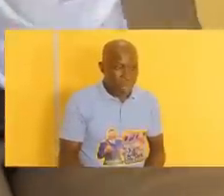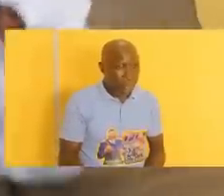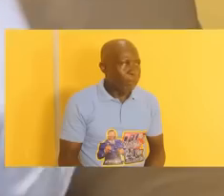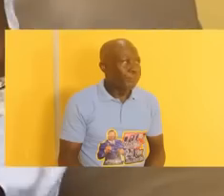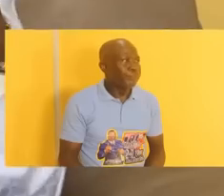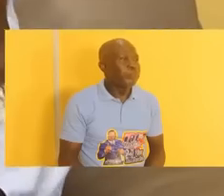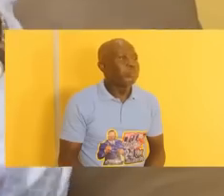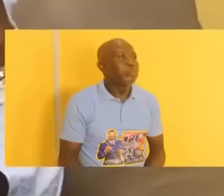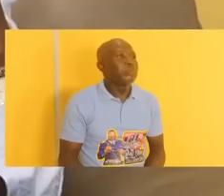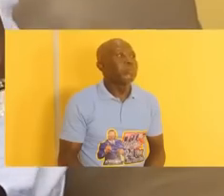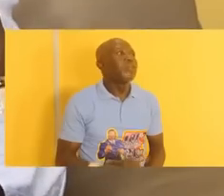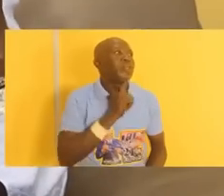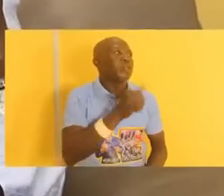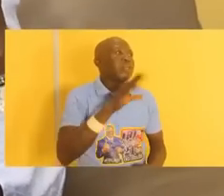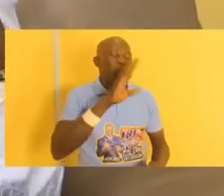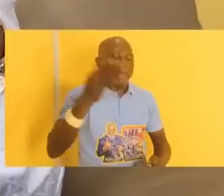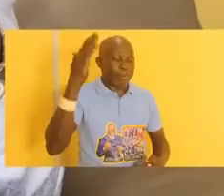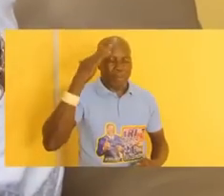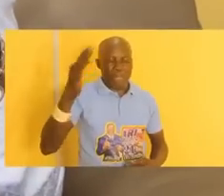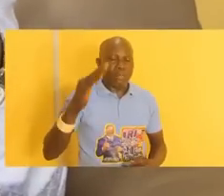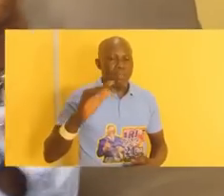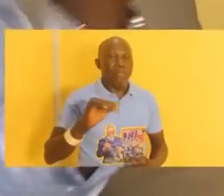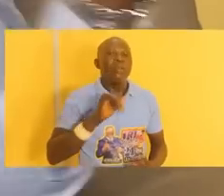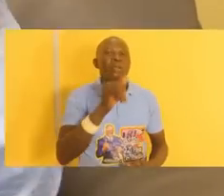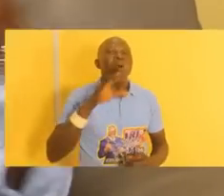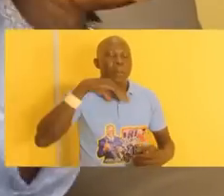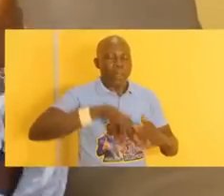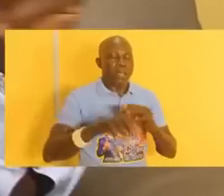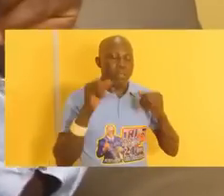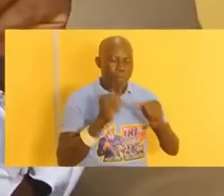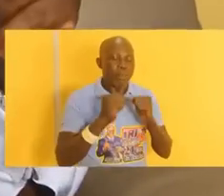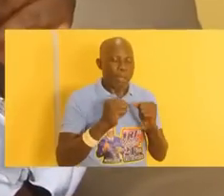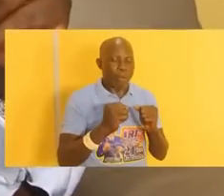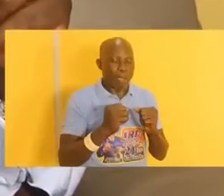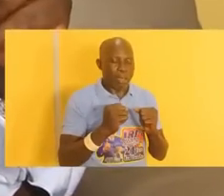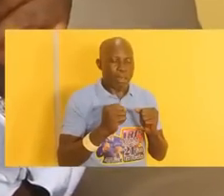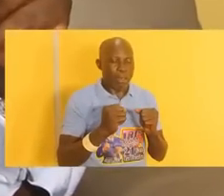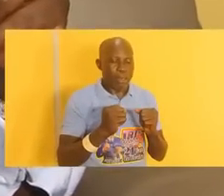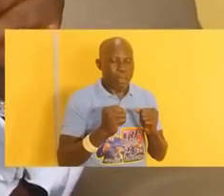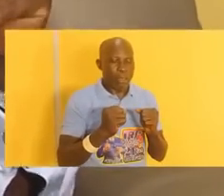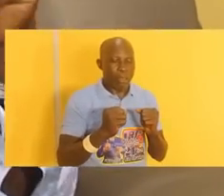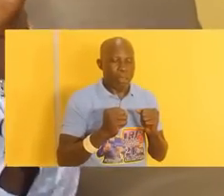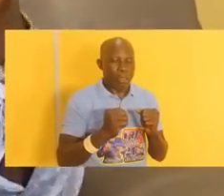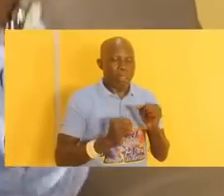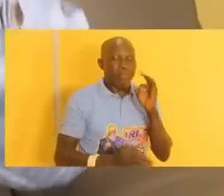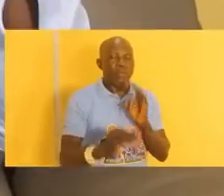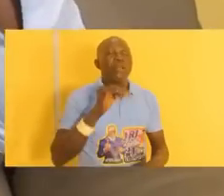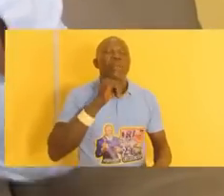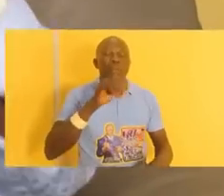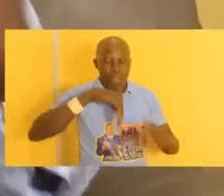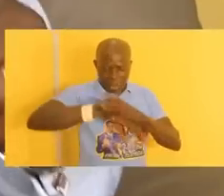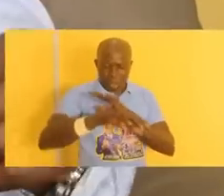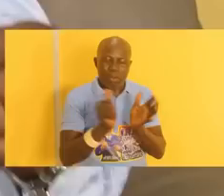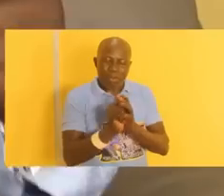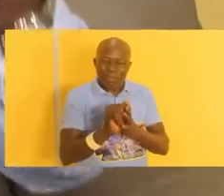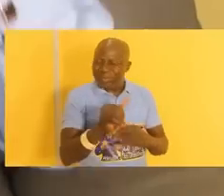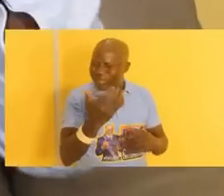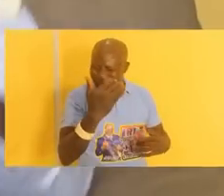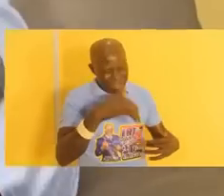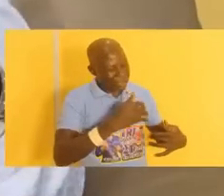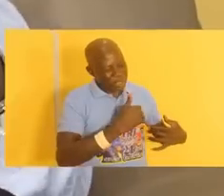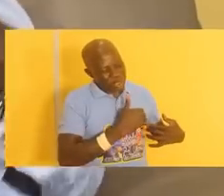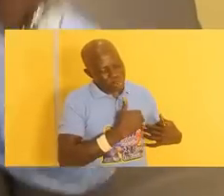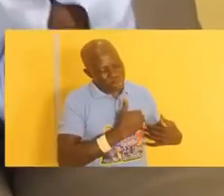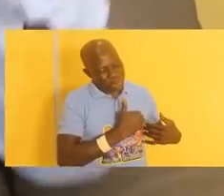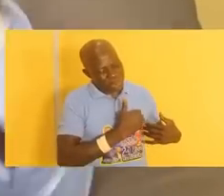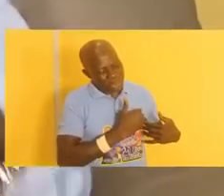se nipa ipa. Not by mind. Yes. Ki se nipa agbara. Ni de se nipa agbara. Not by power. Bi ko se nipa emi mi. Bi ko se nipa emi